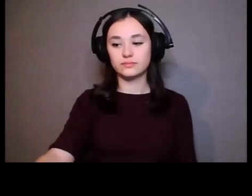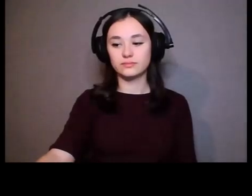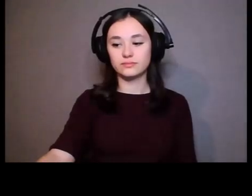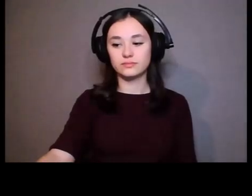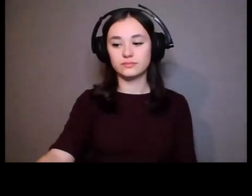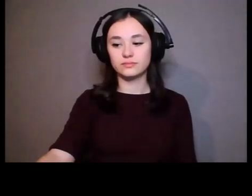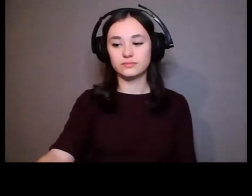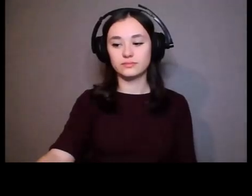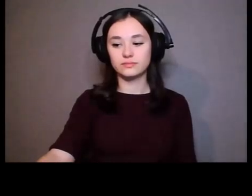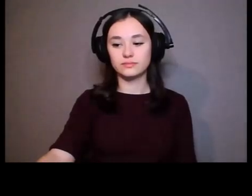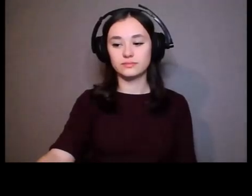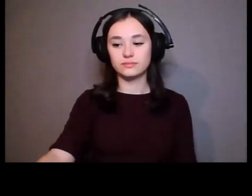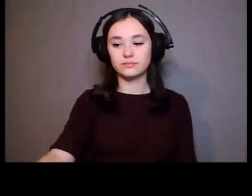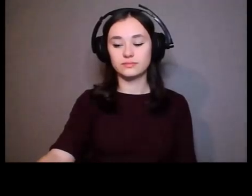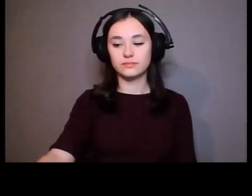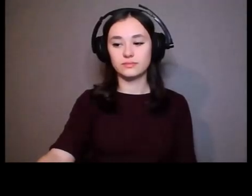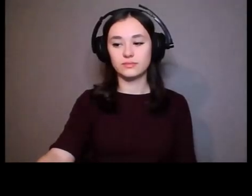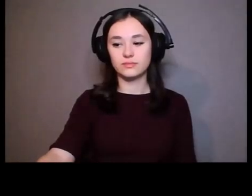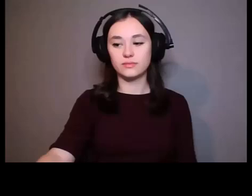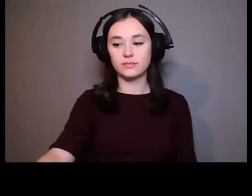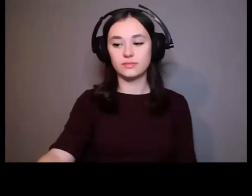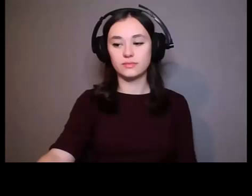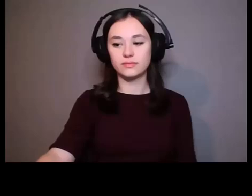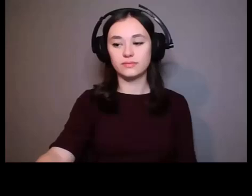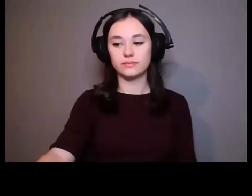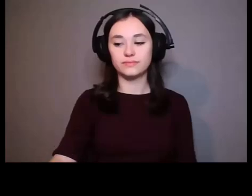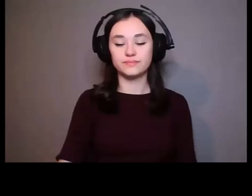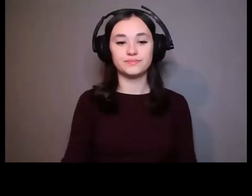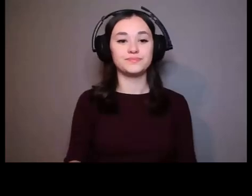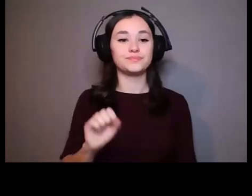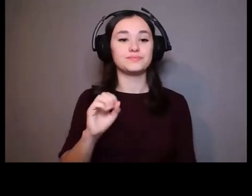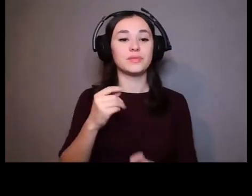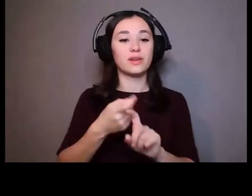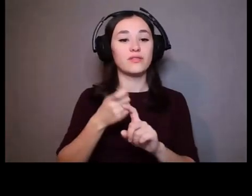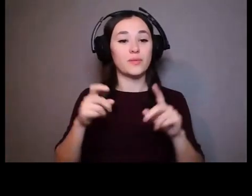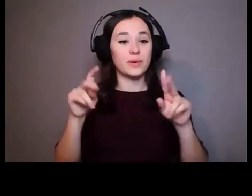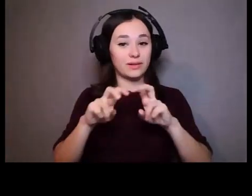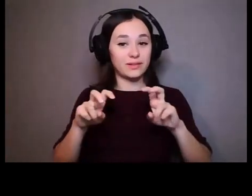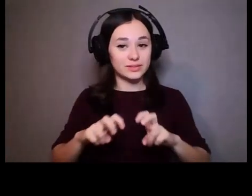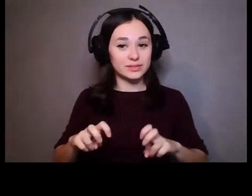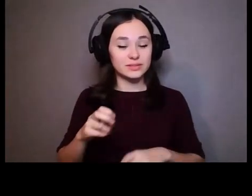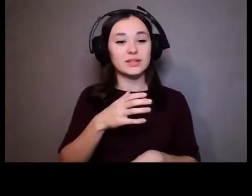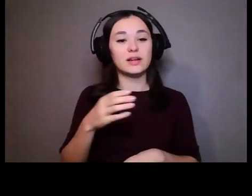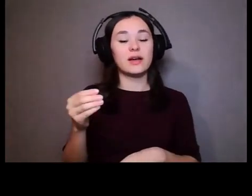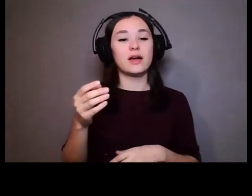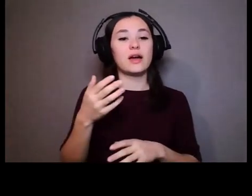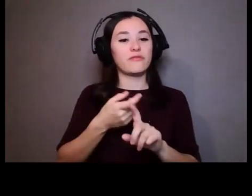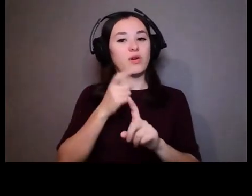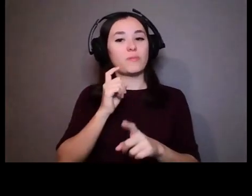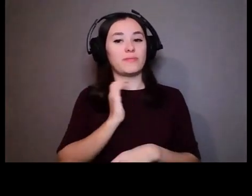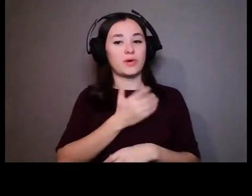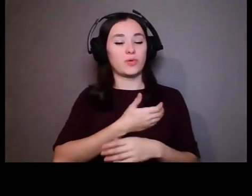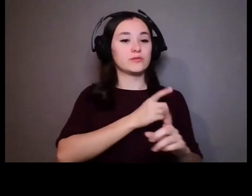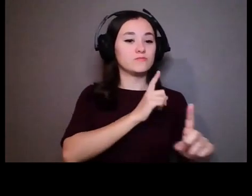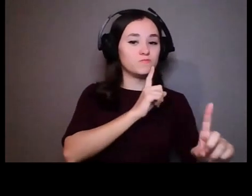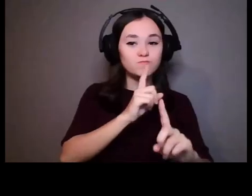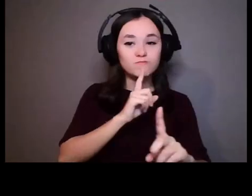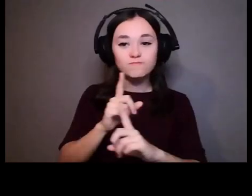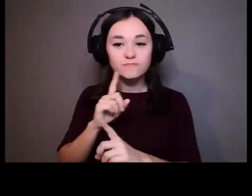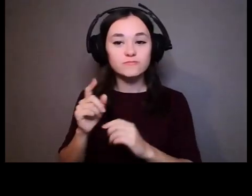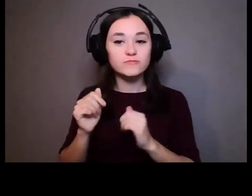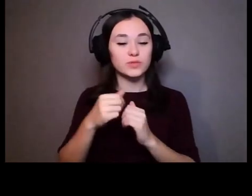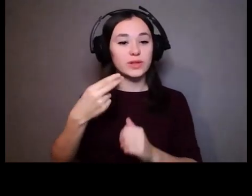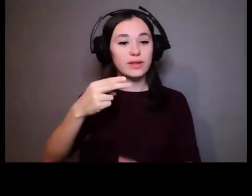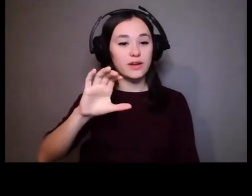Thank you. So from the analysis that Kevin walked through and from discussions, as I said before, with HICPUF and the